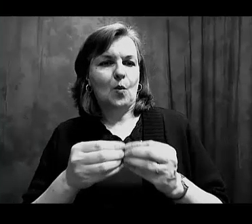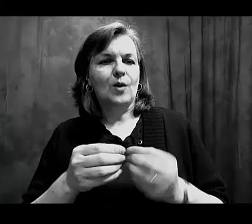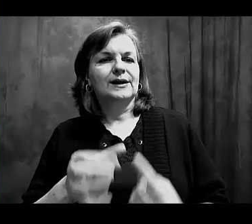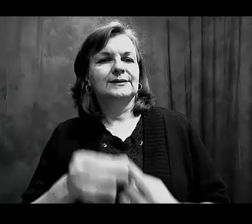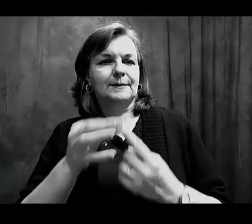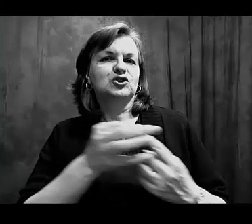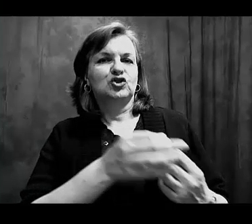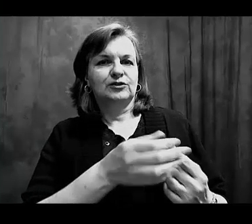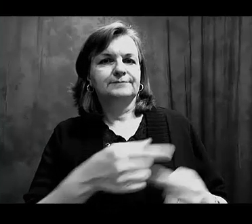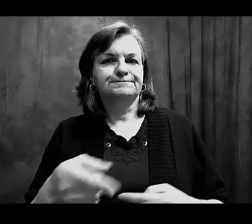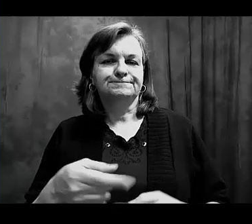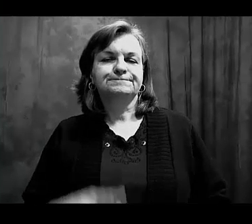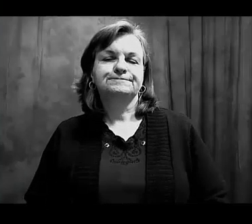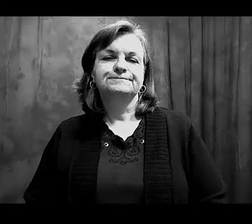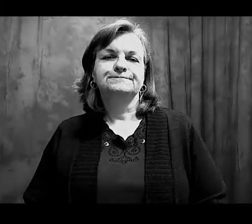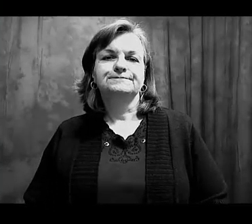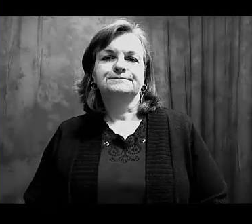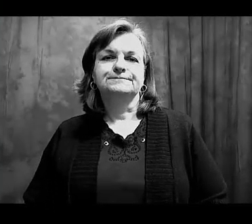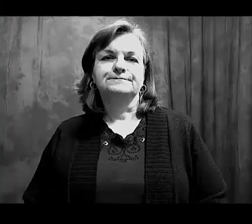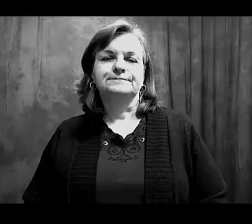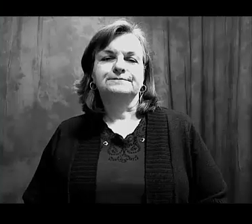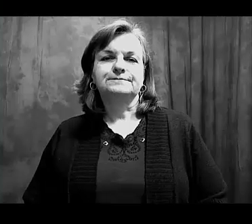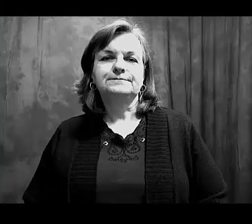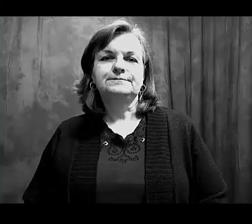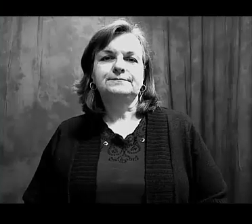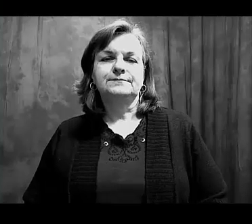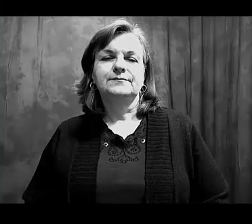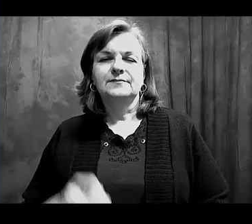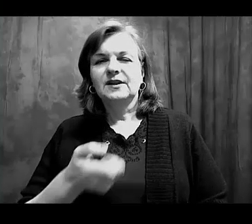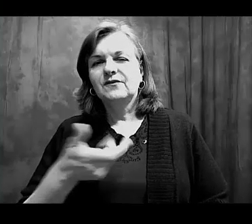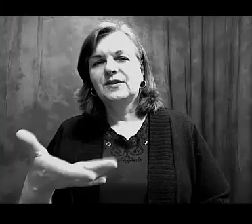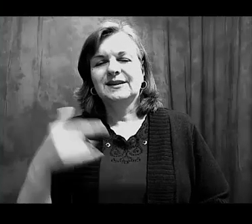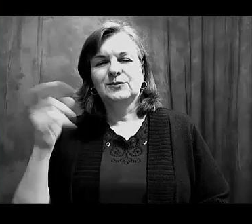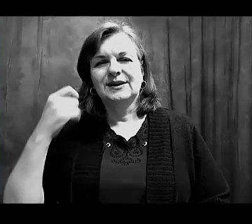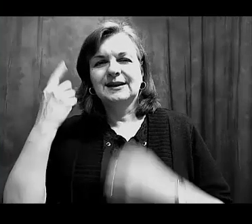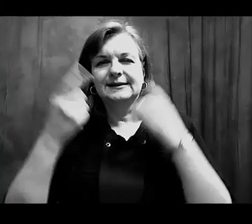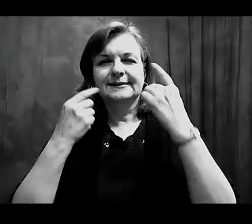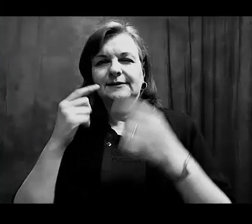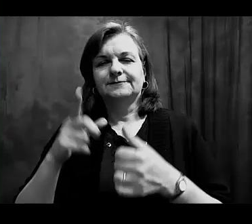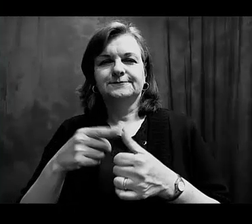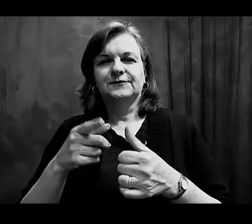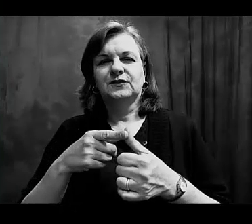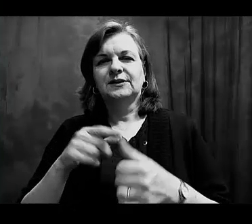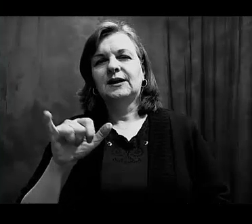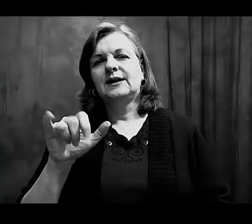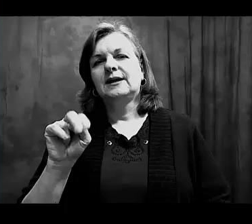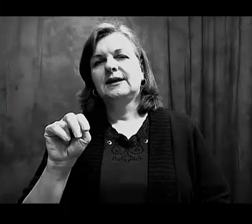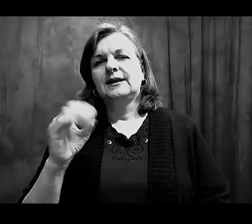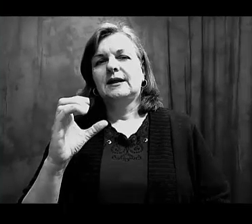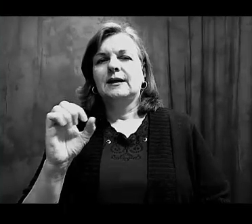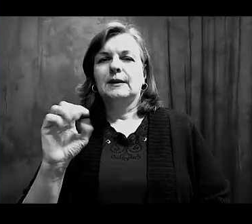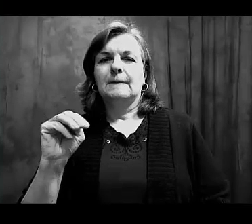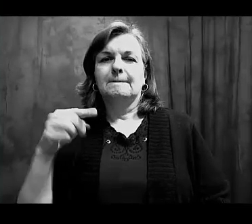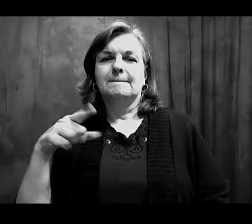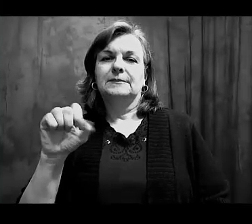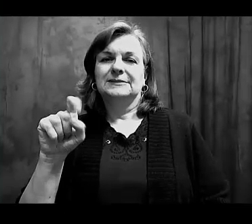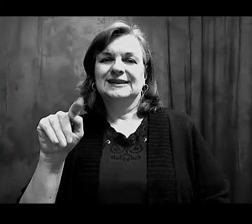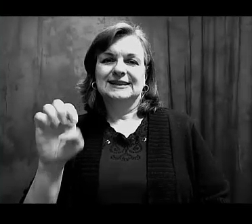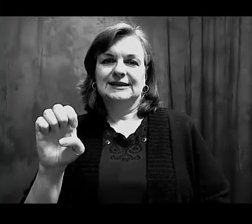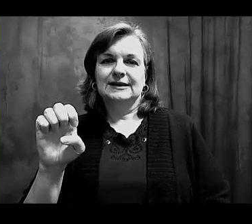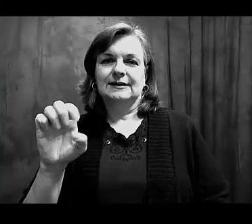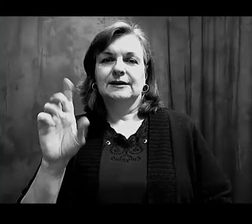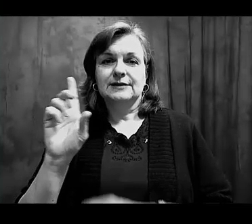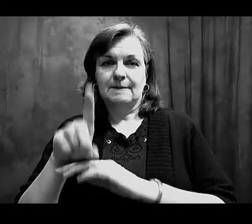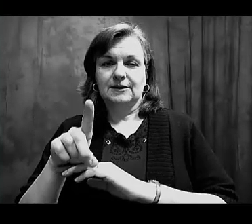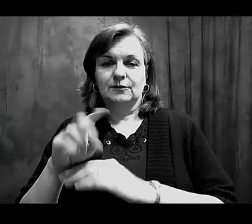this is rare. Okay, we do see it a lot, but we certainly see the exceptions almost as frequently.